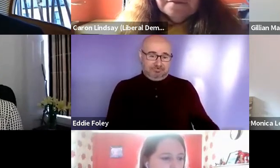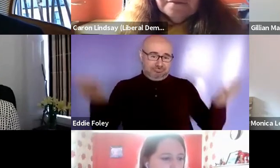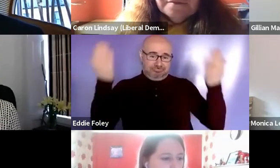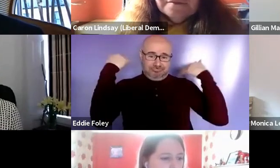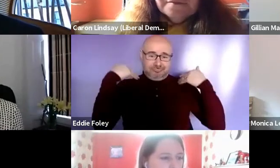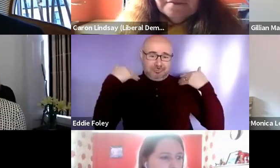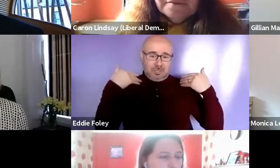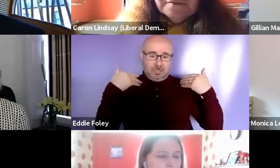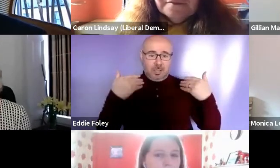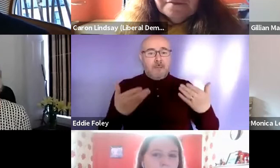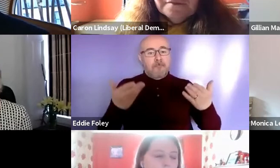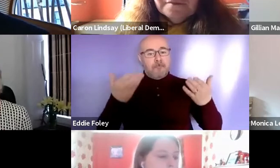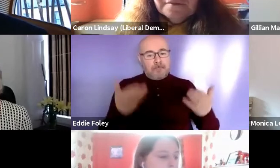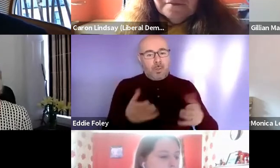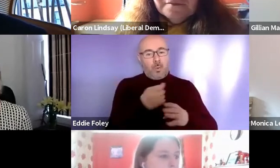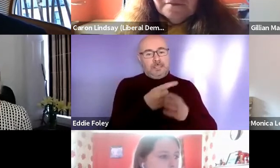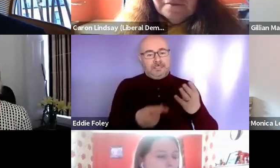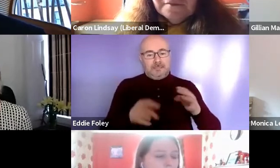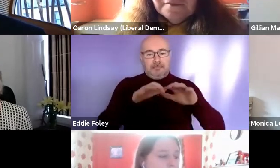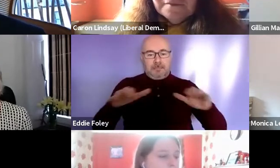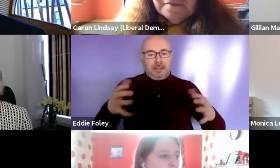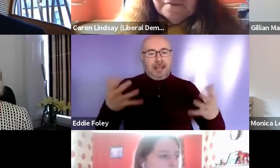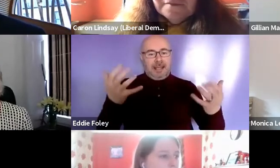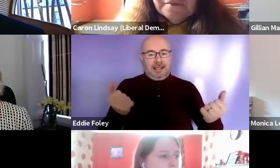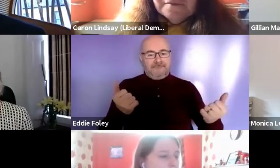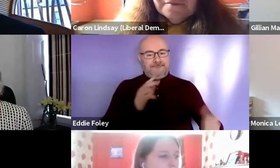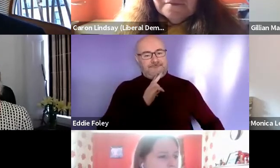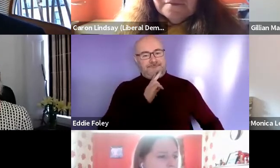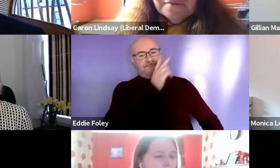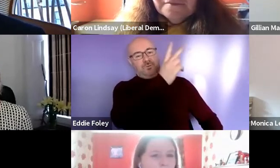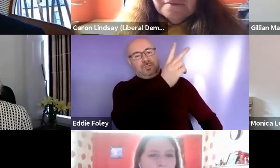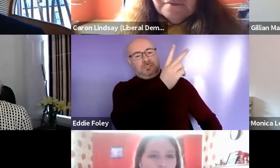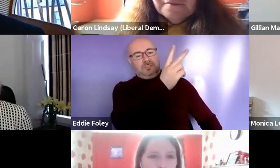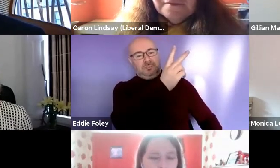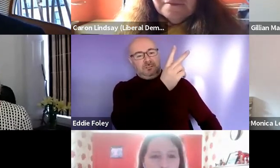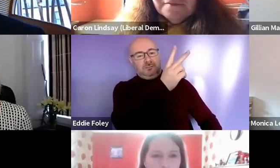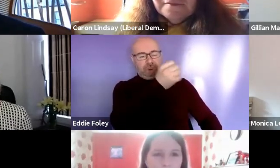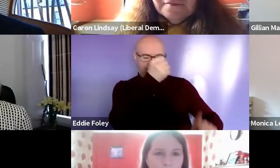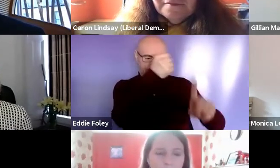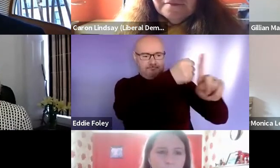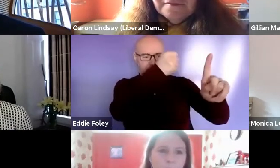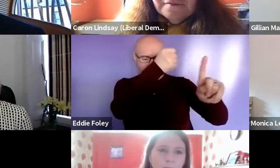finding a larger voice, finding more platforms to be able to put forward that these